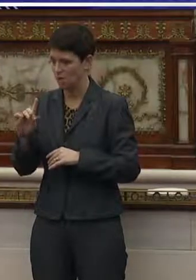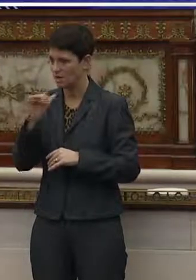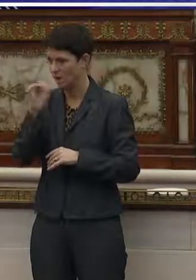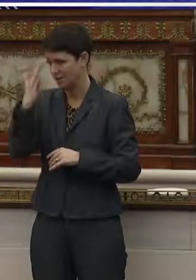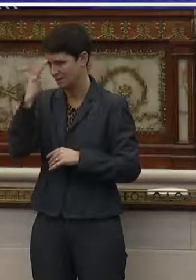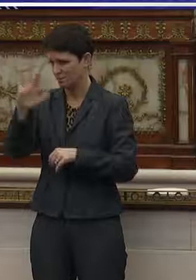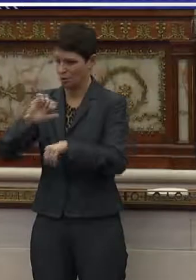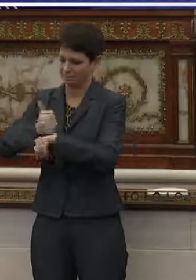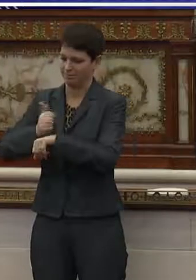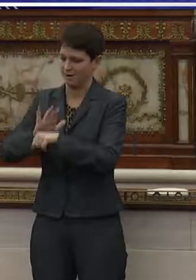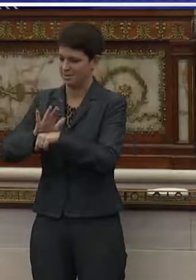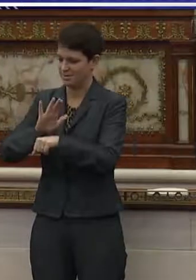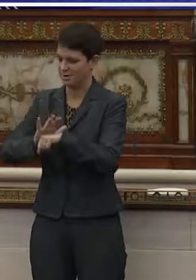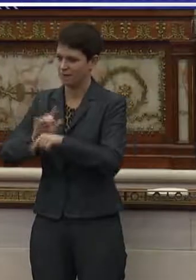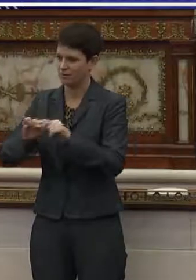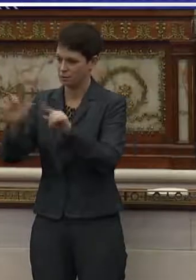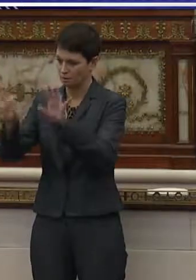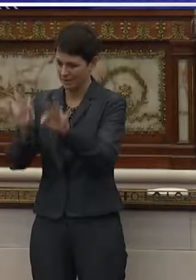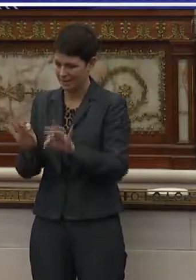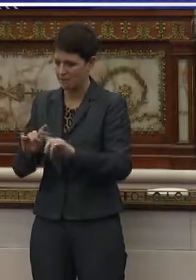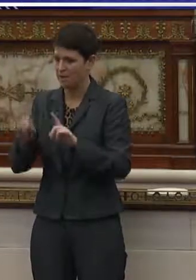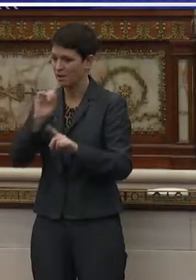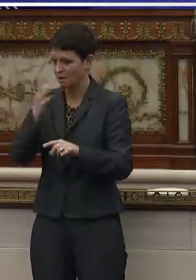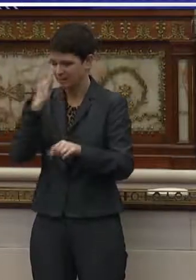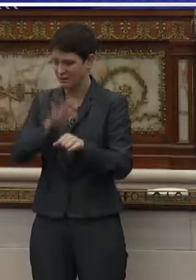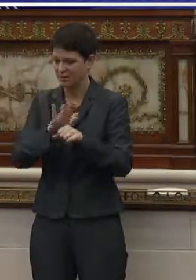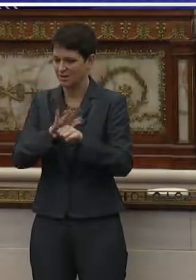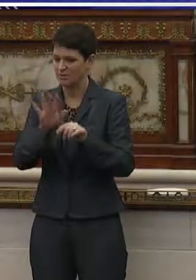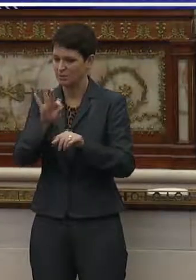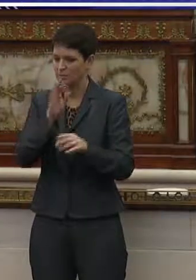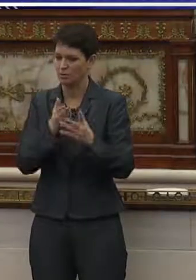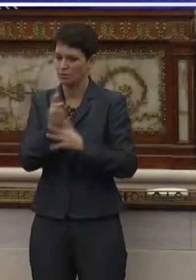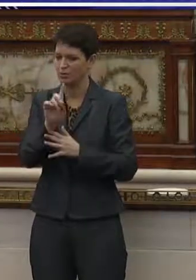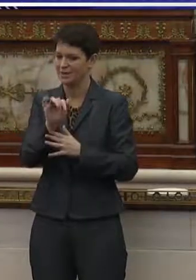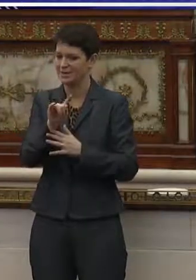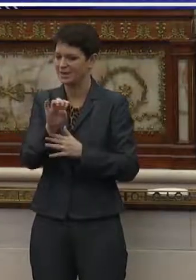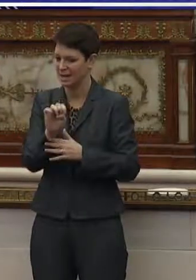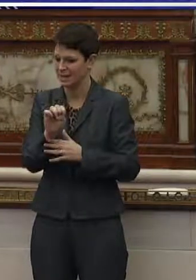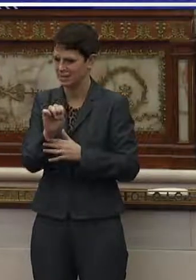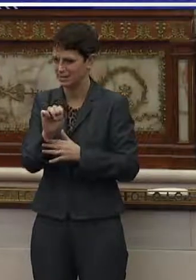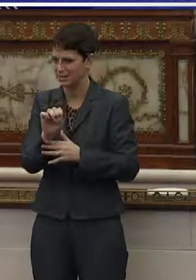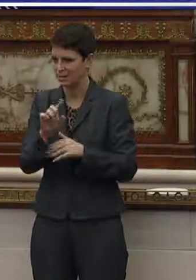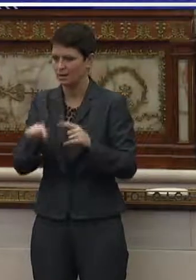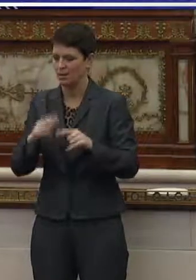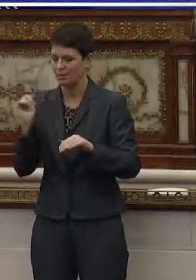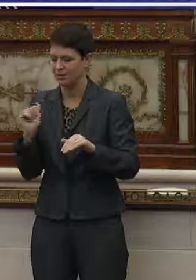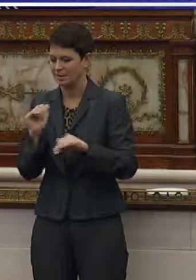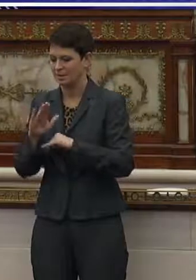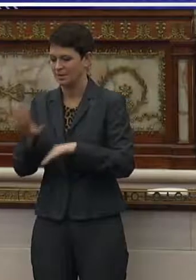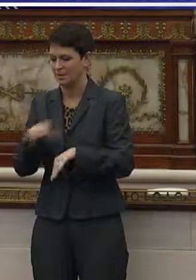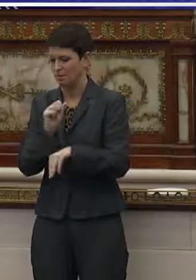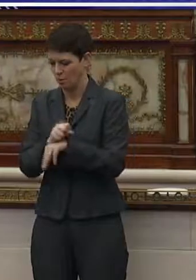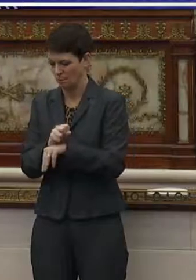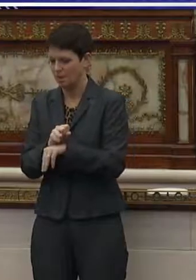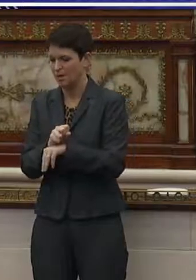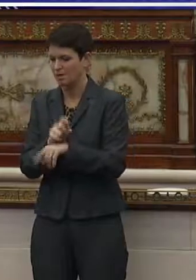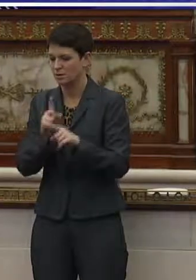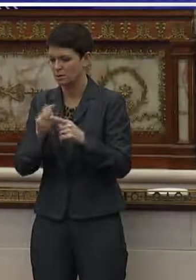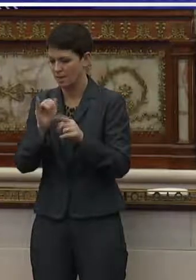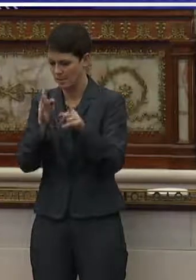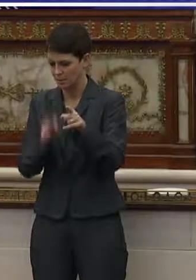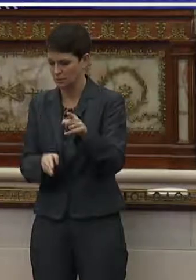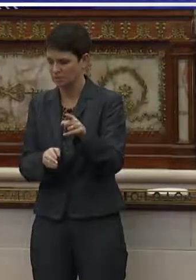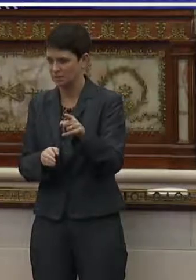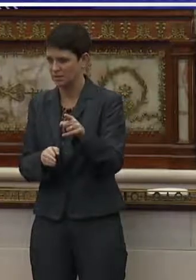enough to be able to pick, but they are savvy enough to pick by a date. When they send that appointment out to that